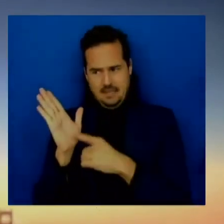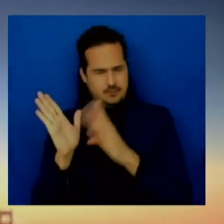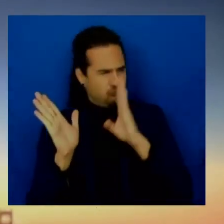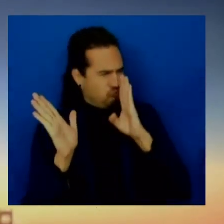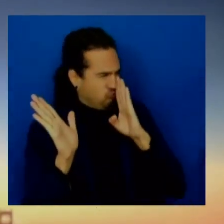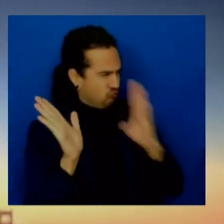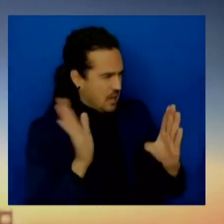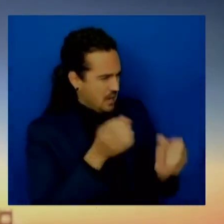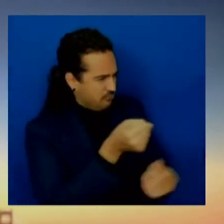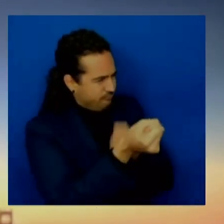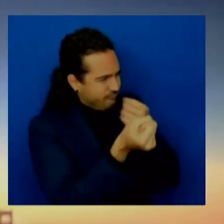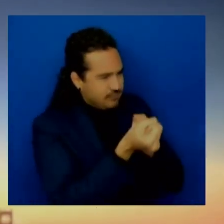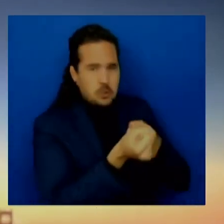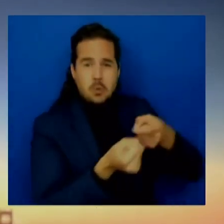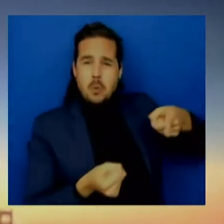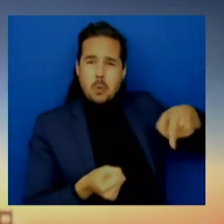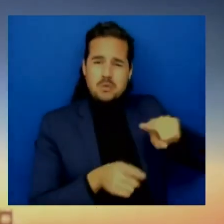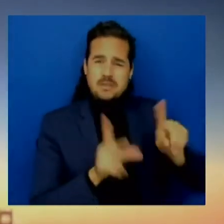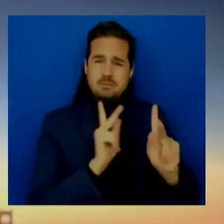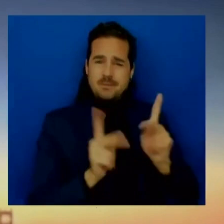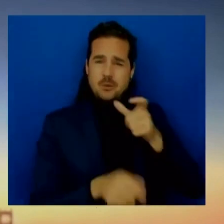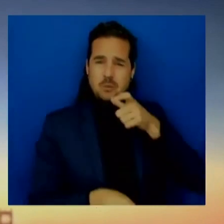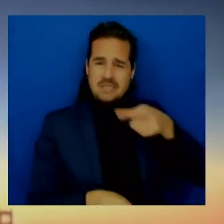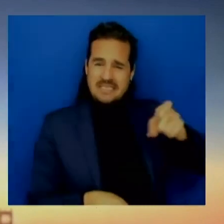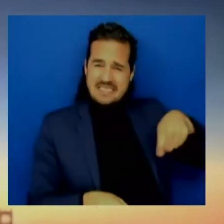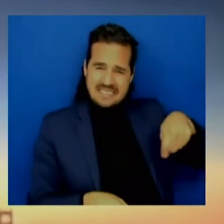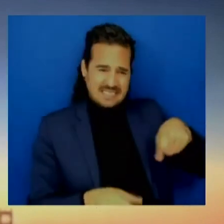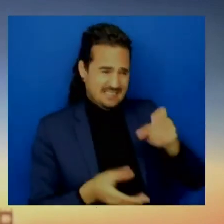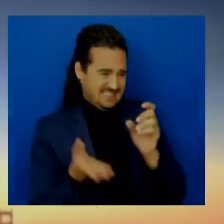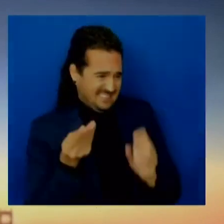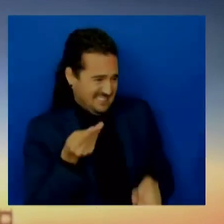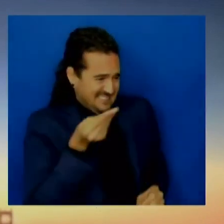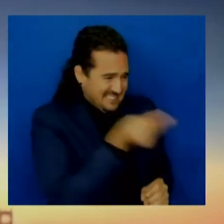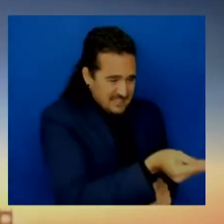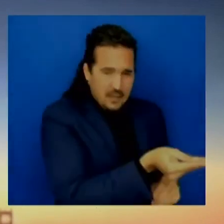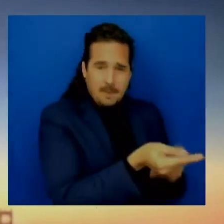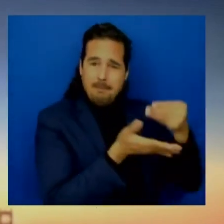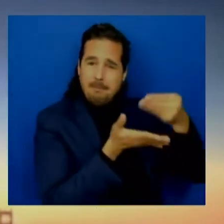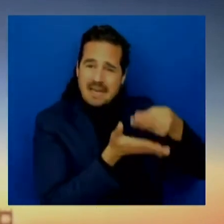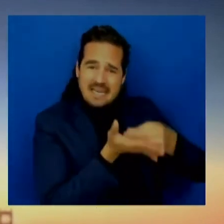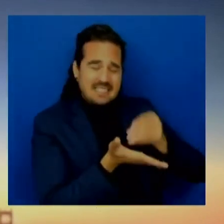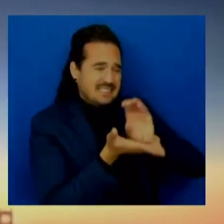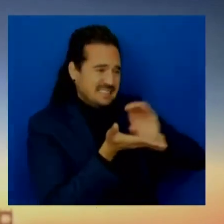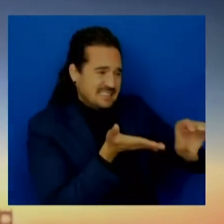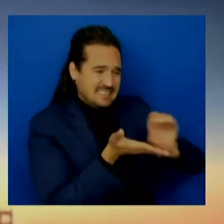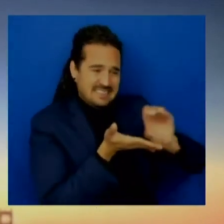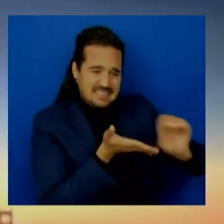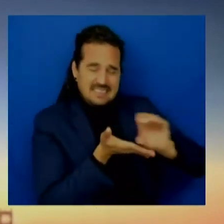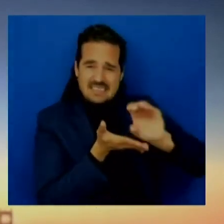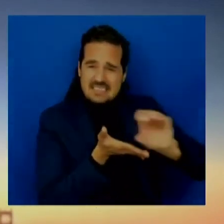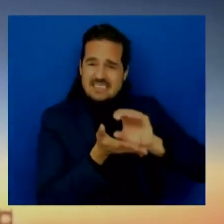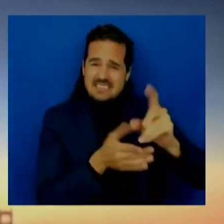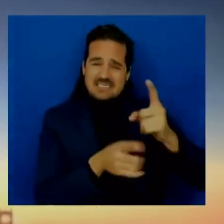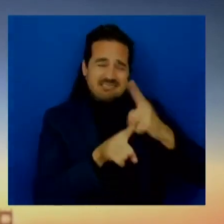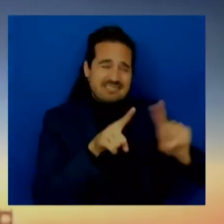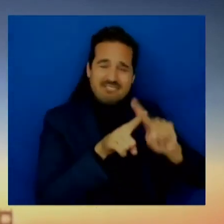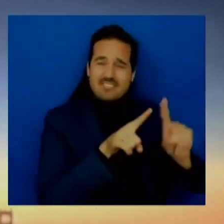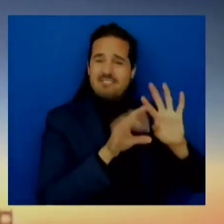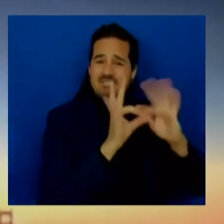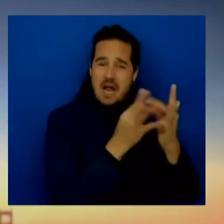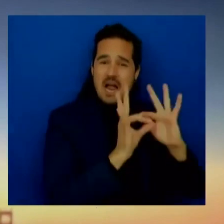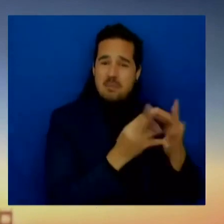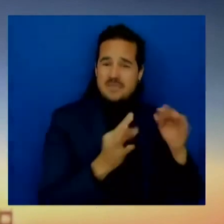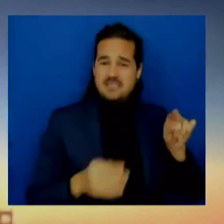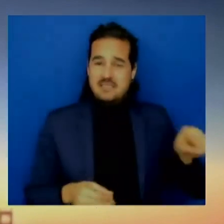to make sure that we work with your staff, Governor, with Secretary Ramirez and many others, and especially our